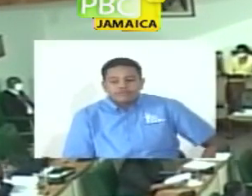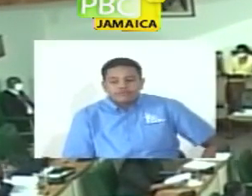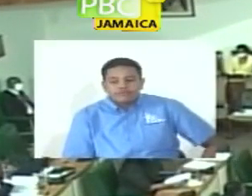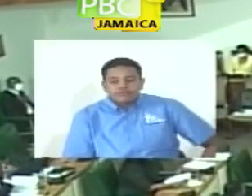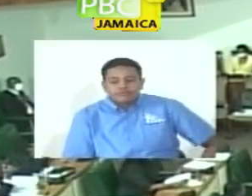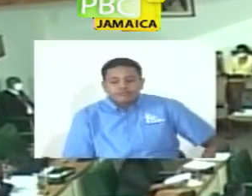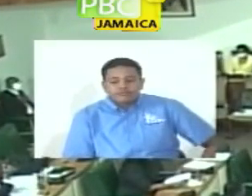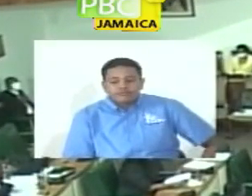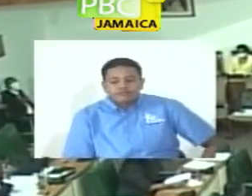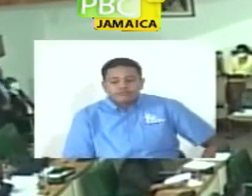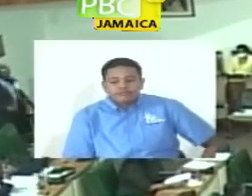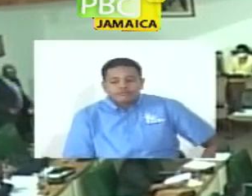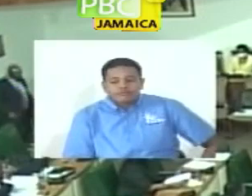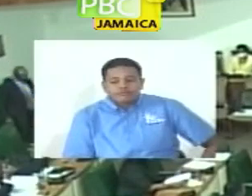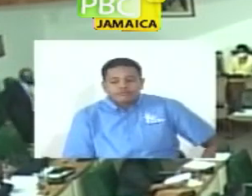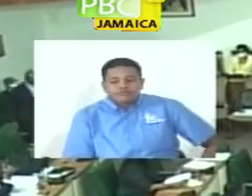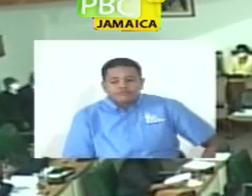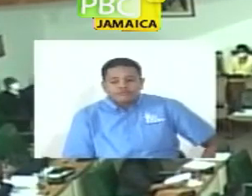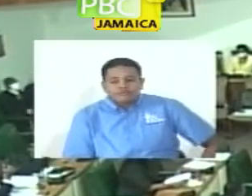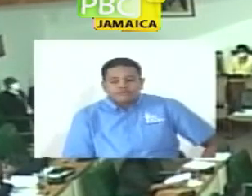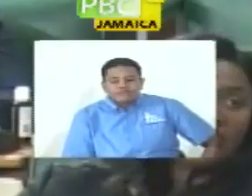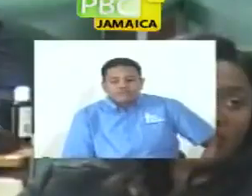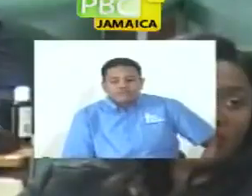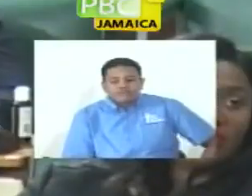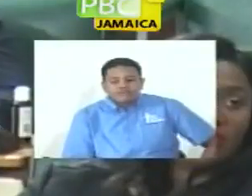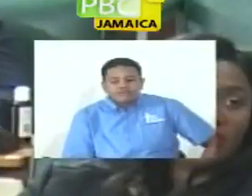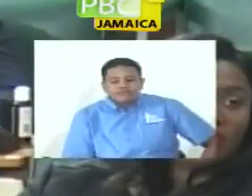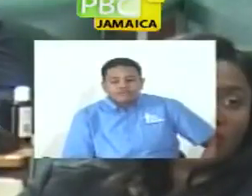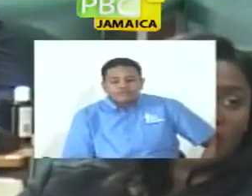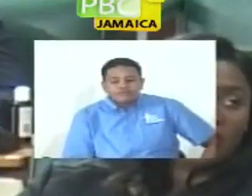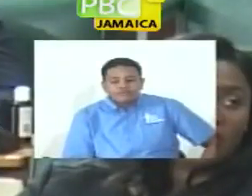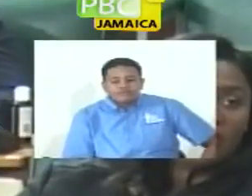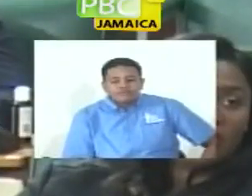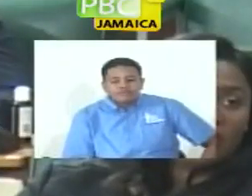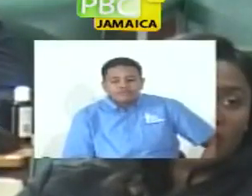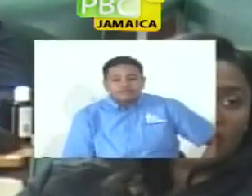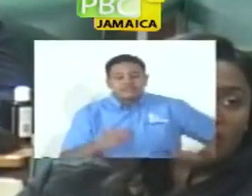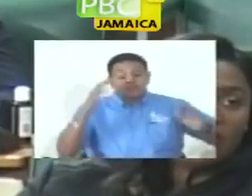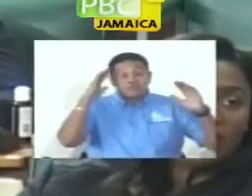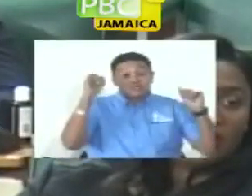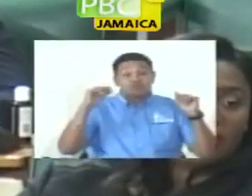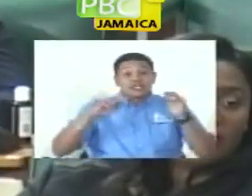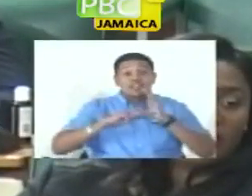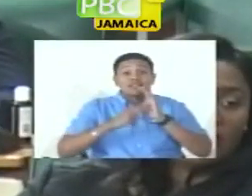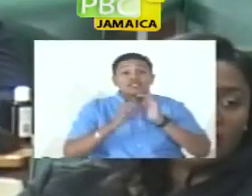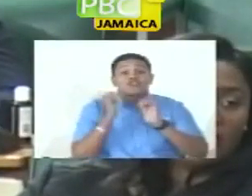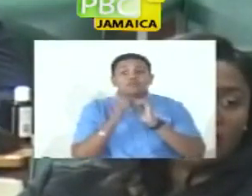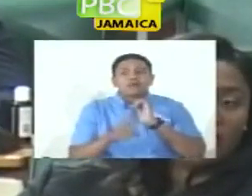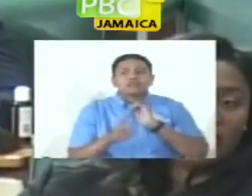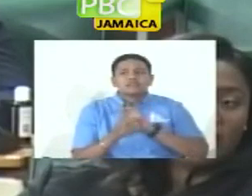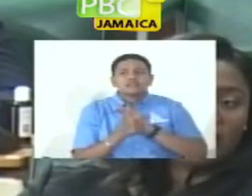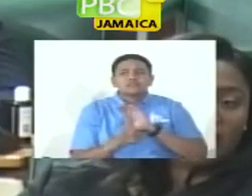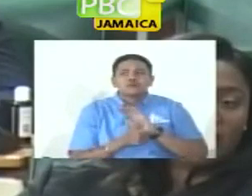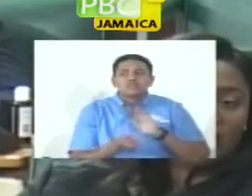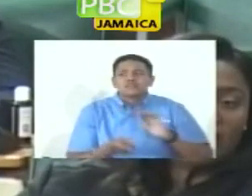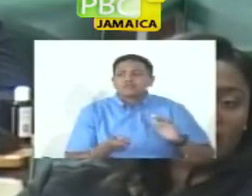Mr. President, the intention had been to pass this bill a